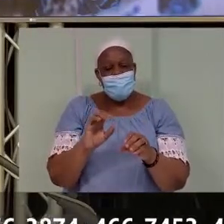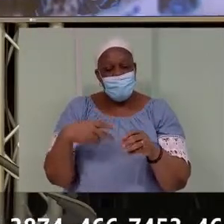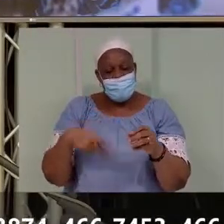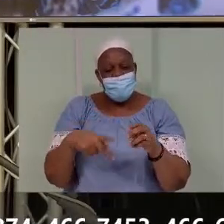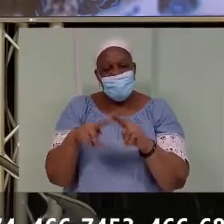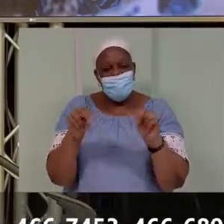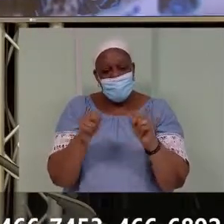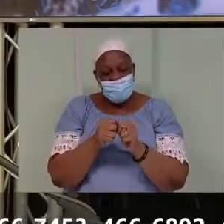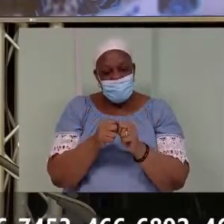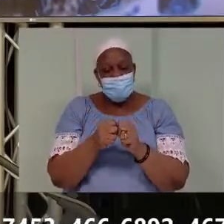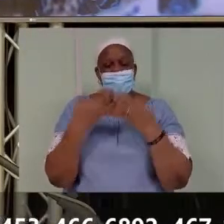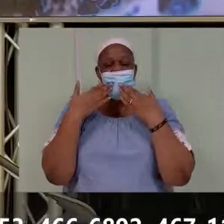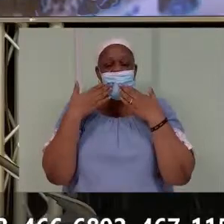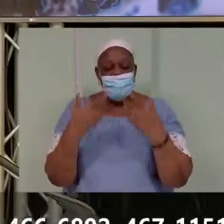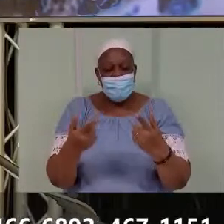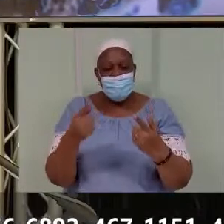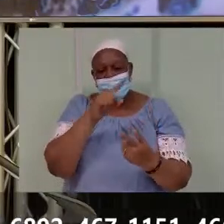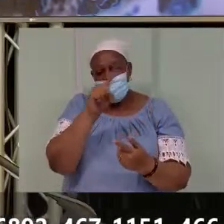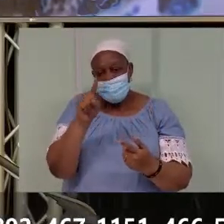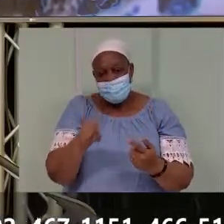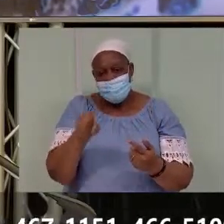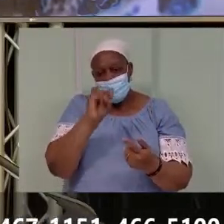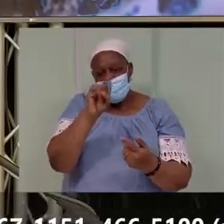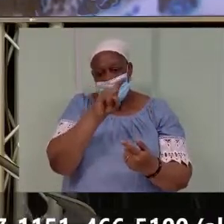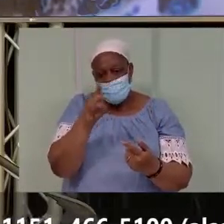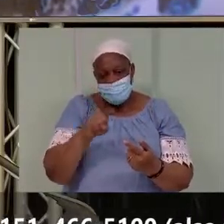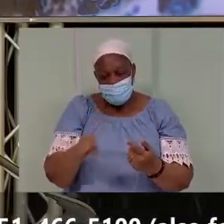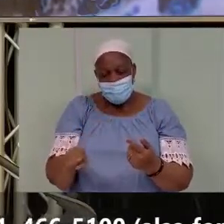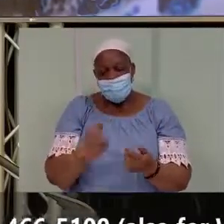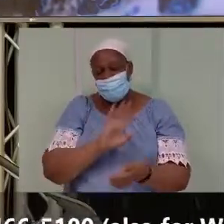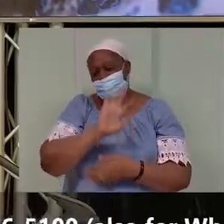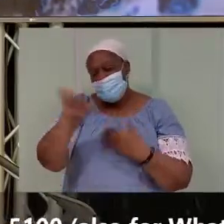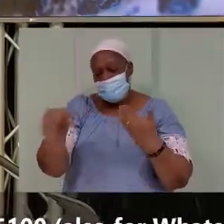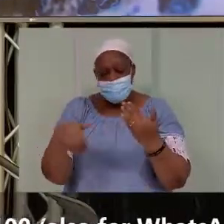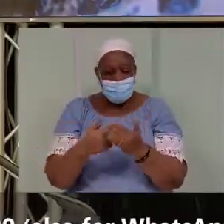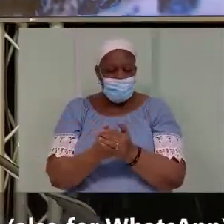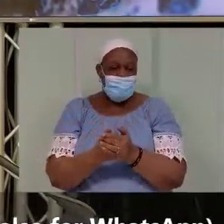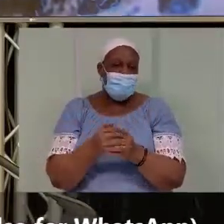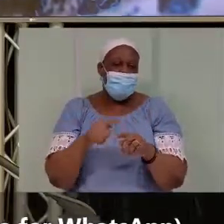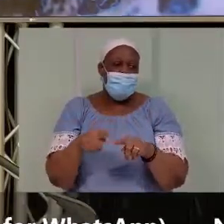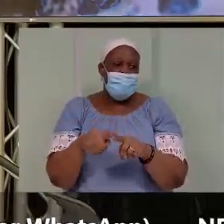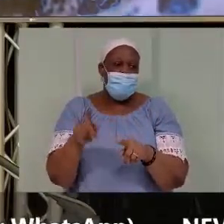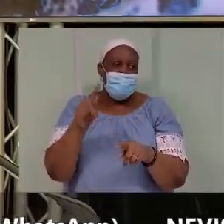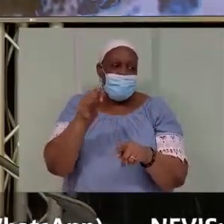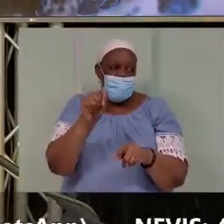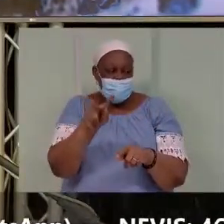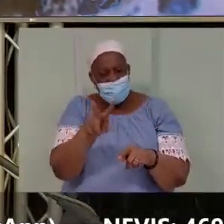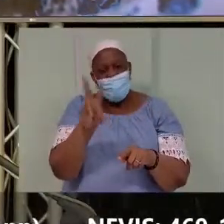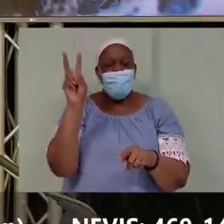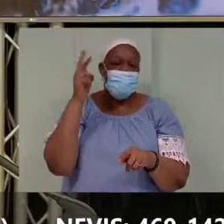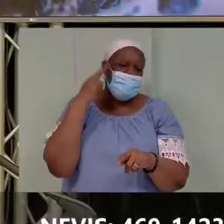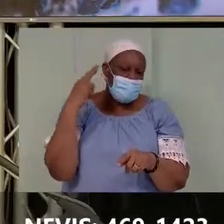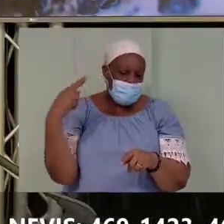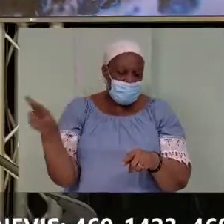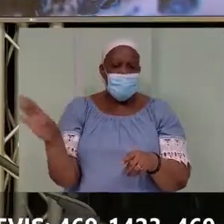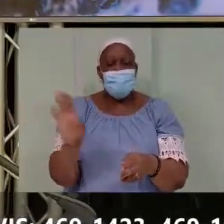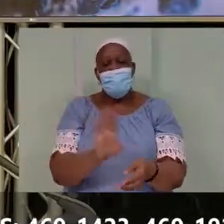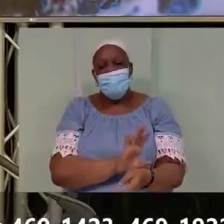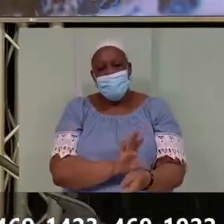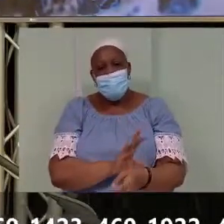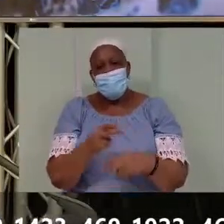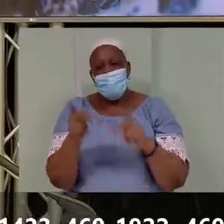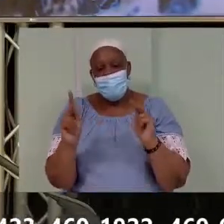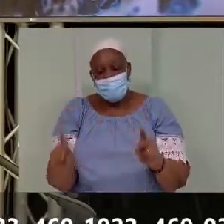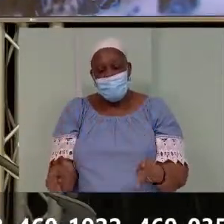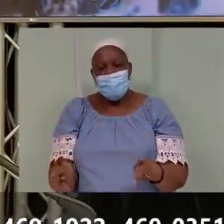thank ZIZ and we continue to thank all the media for participating with us, collaborating with us in terms